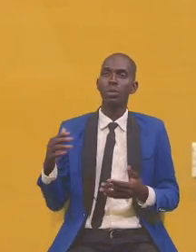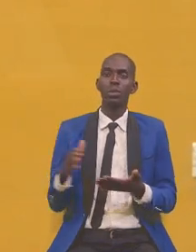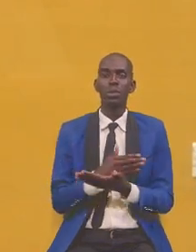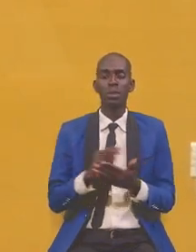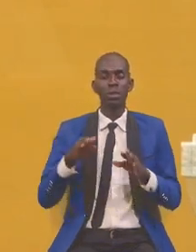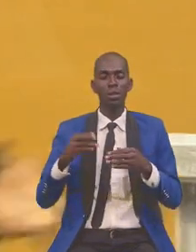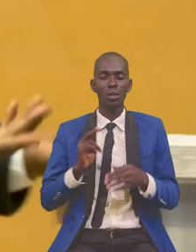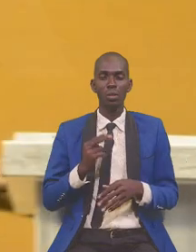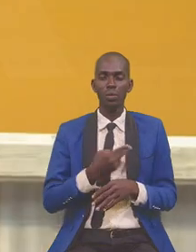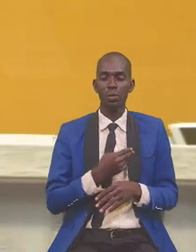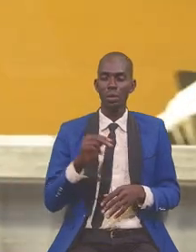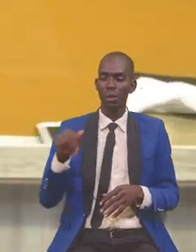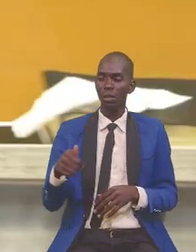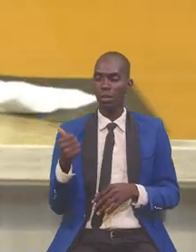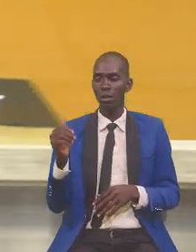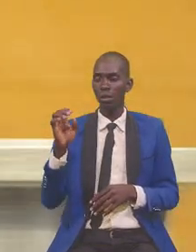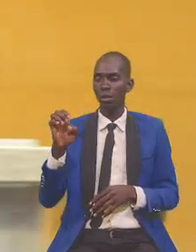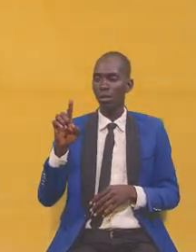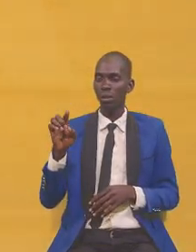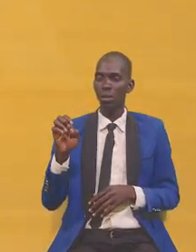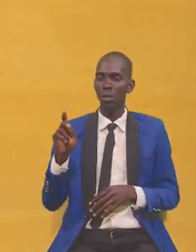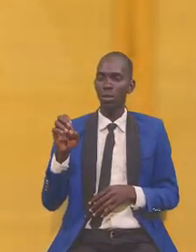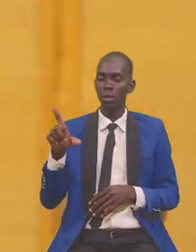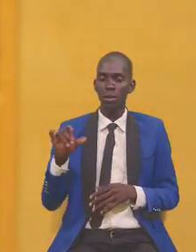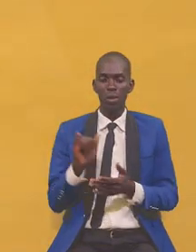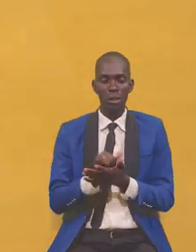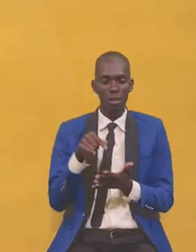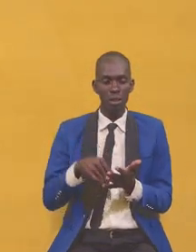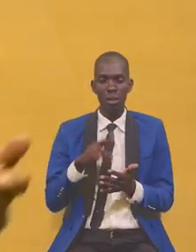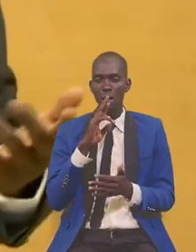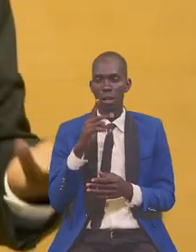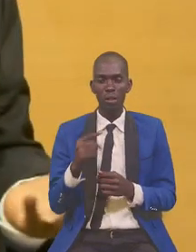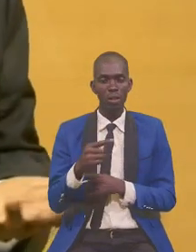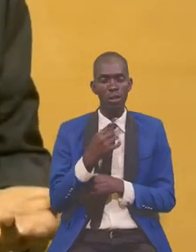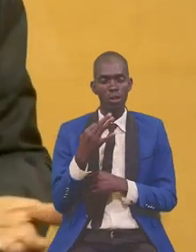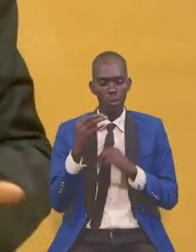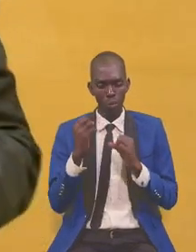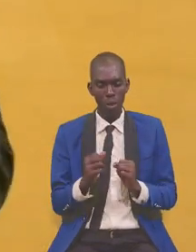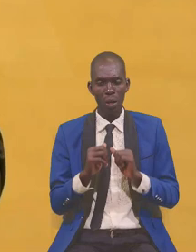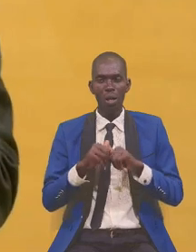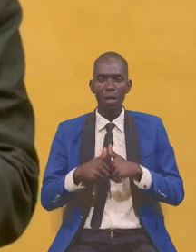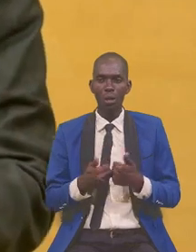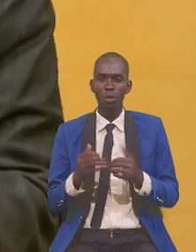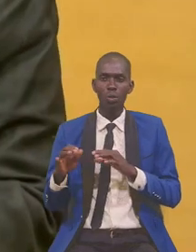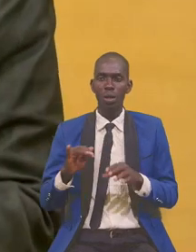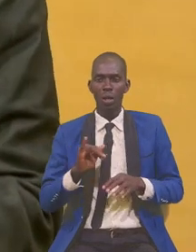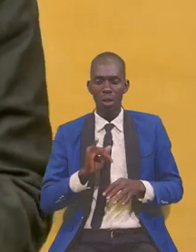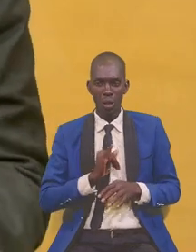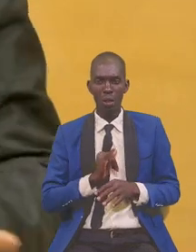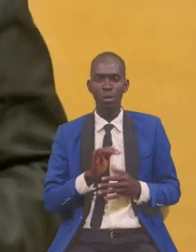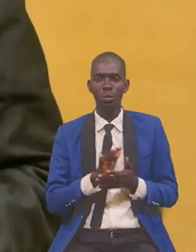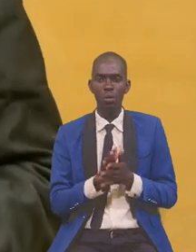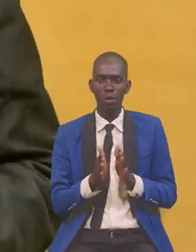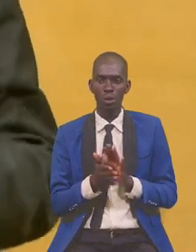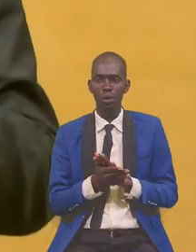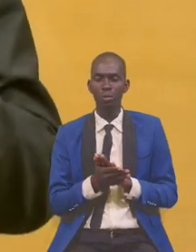today. That these are the days of power. How do I sing and then I